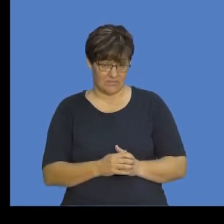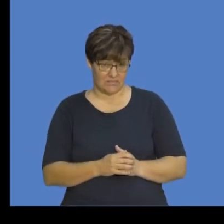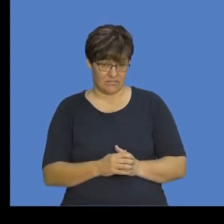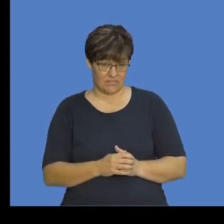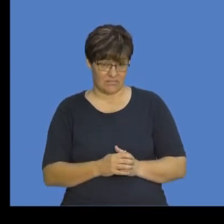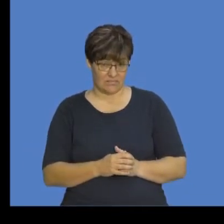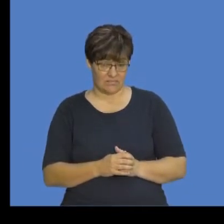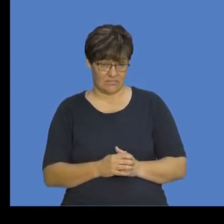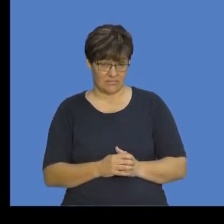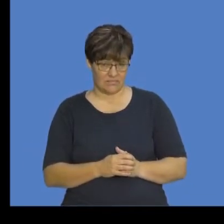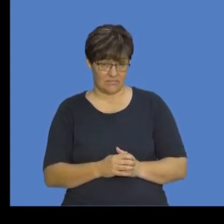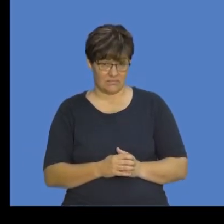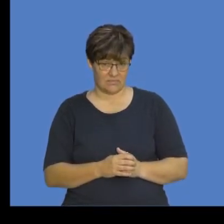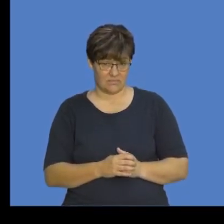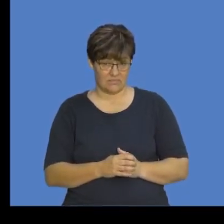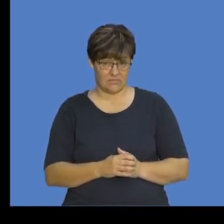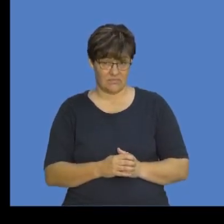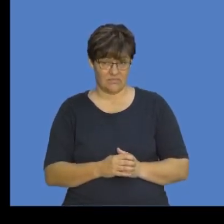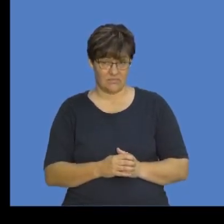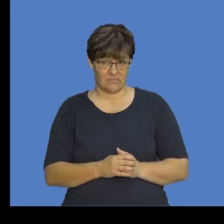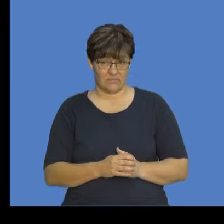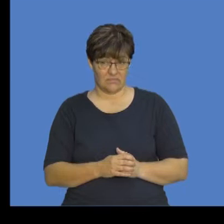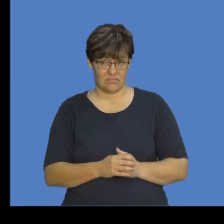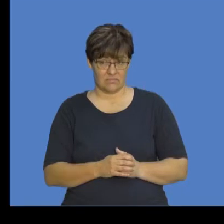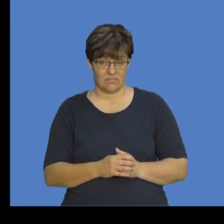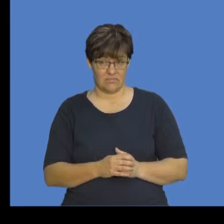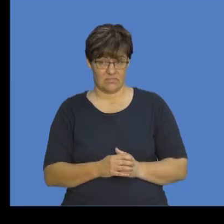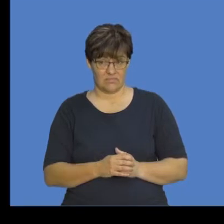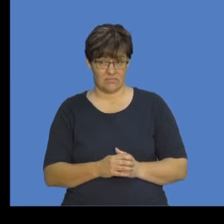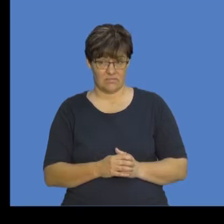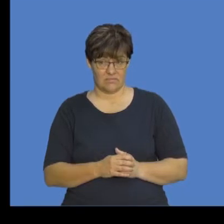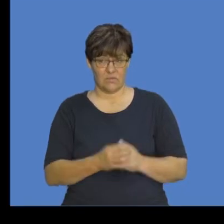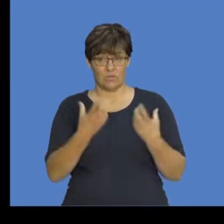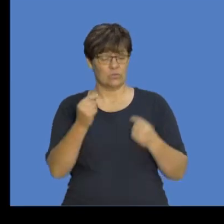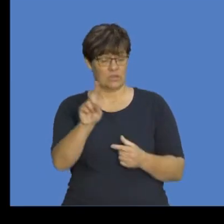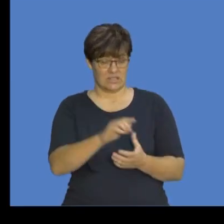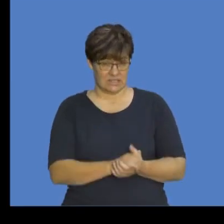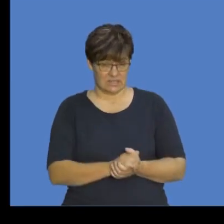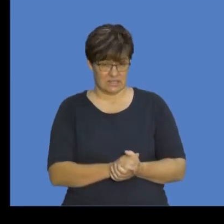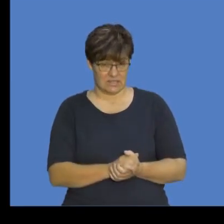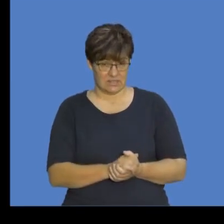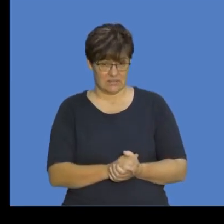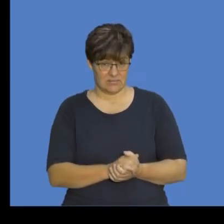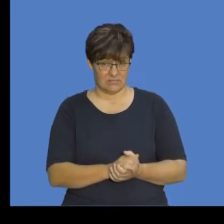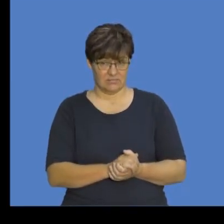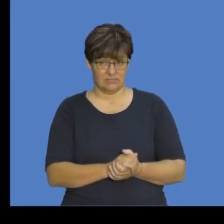for the survey. 72 kids took part in the survey. So what are we going to do?